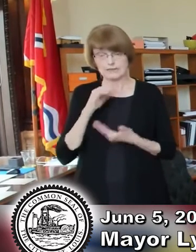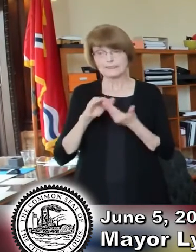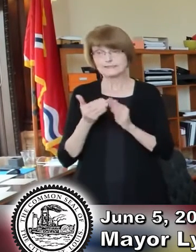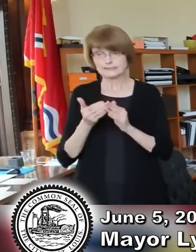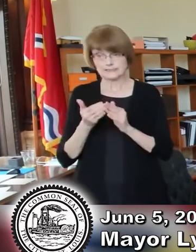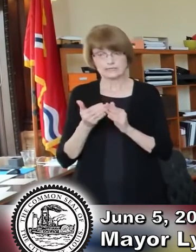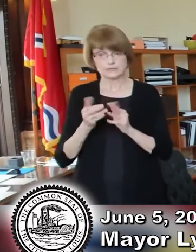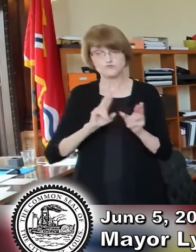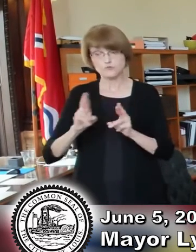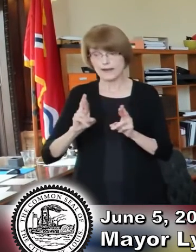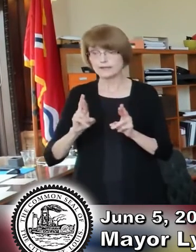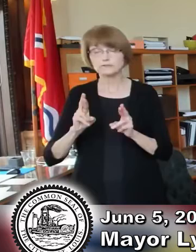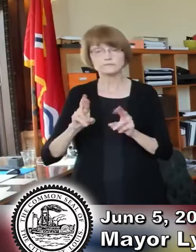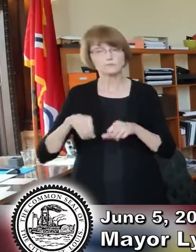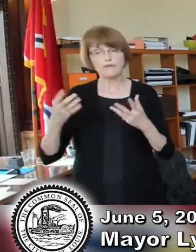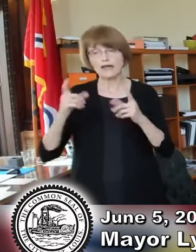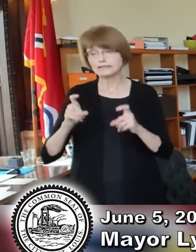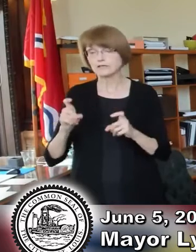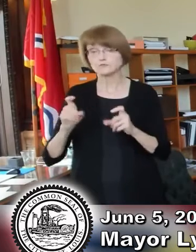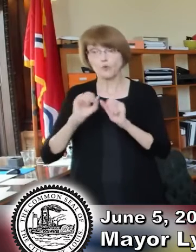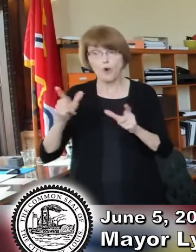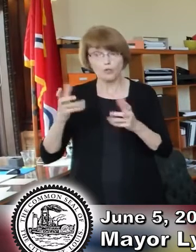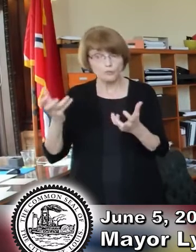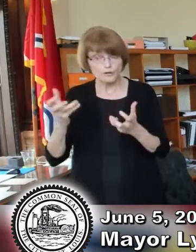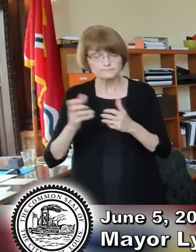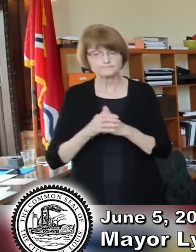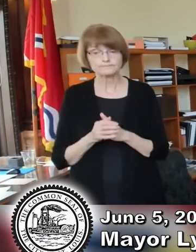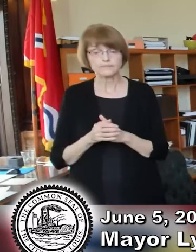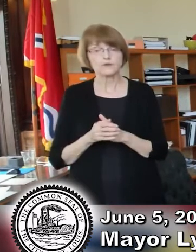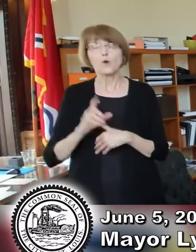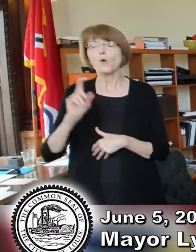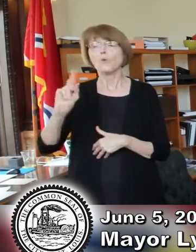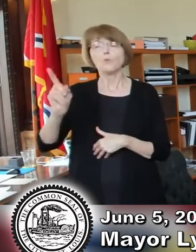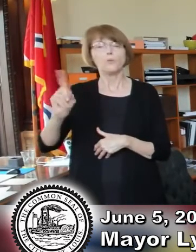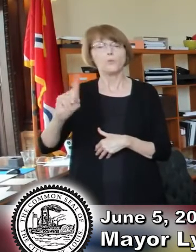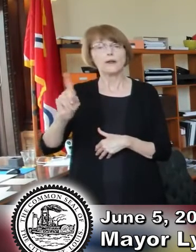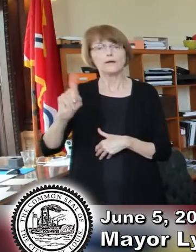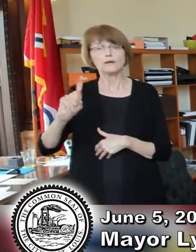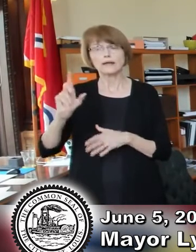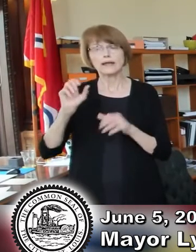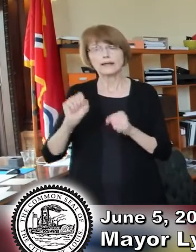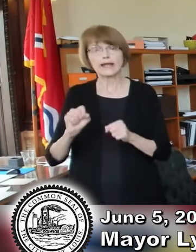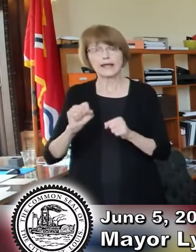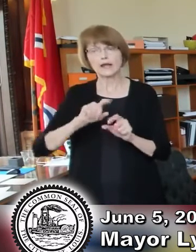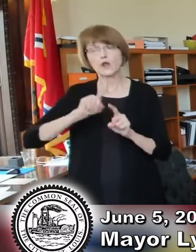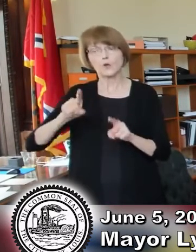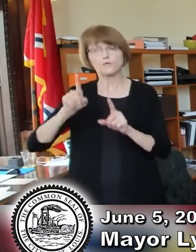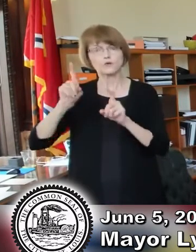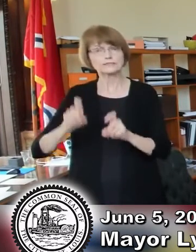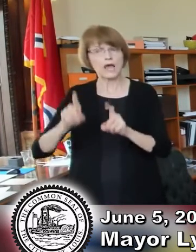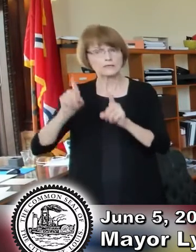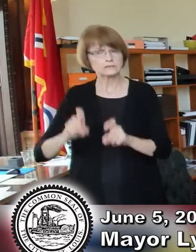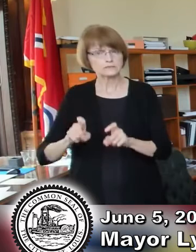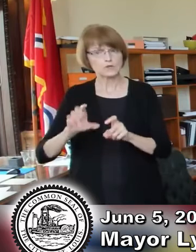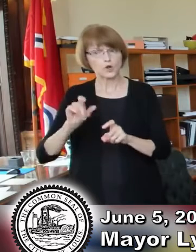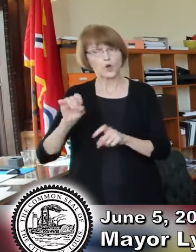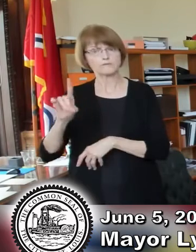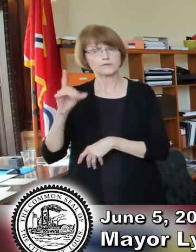test anyone and everyone for COVID-19. Mm-hmm. A question about where people can get a test